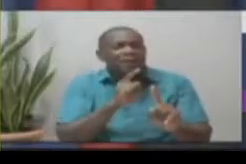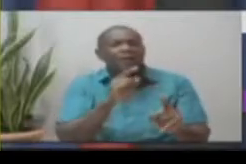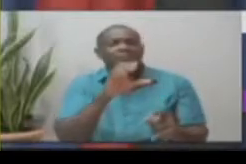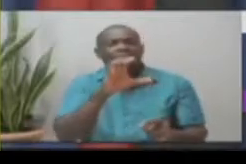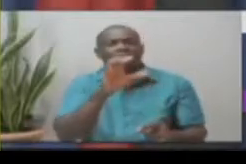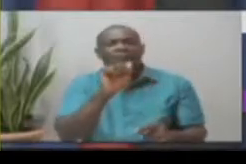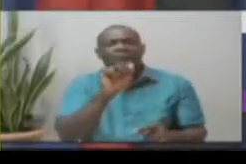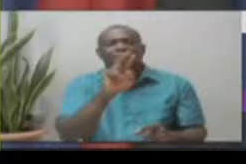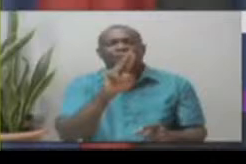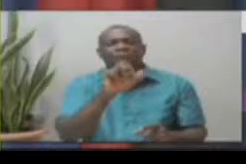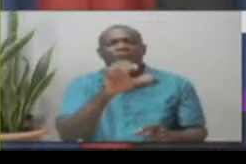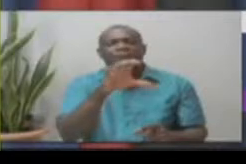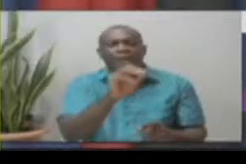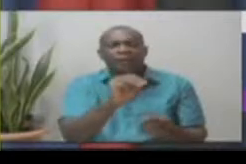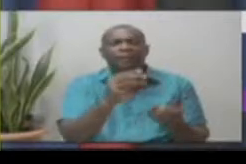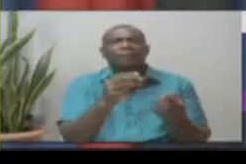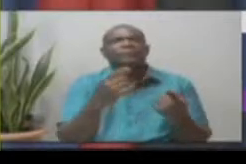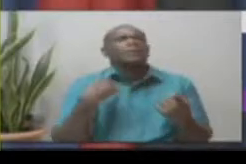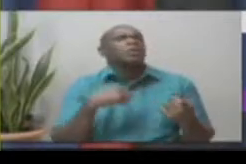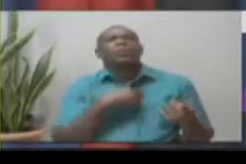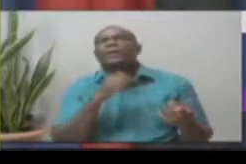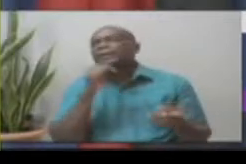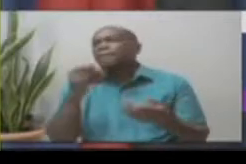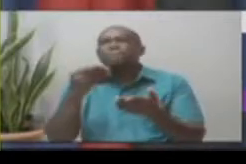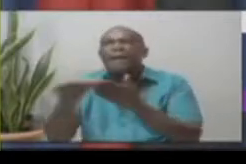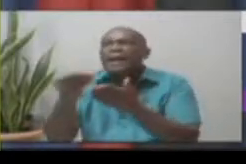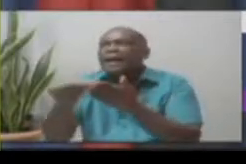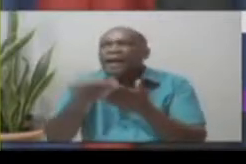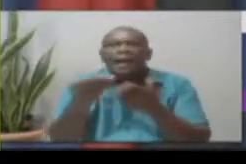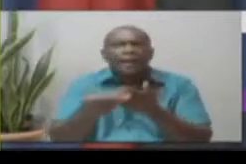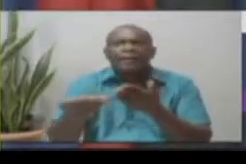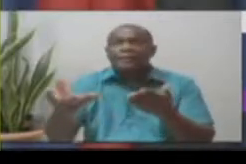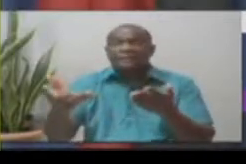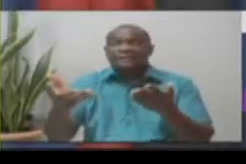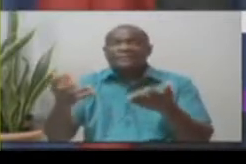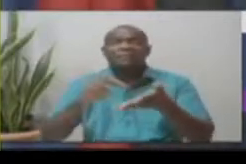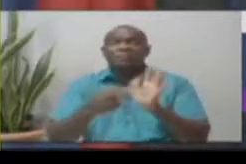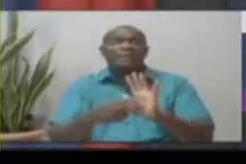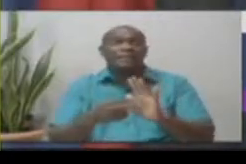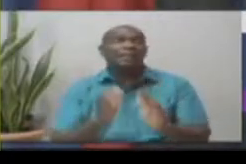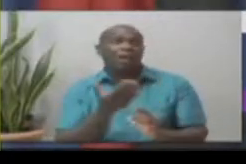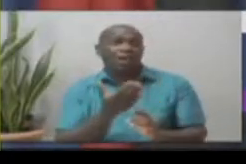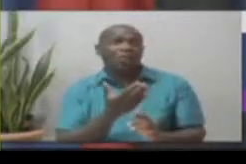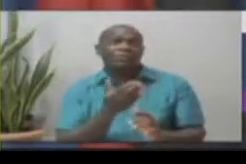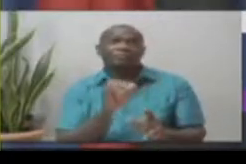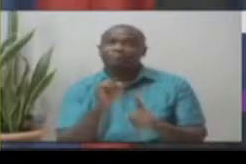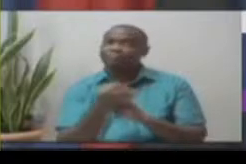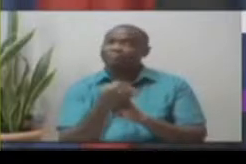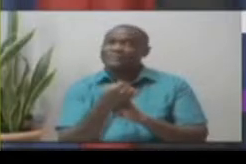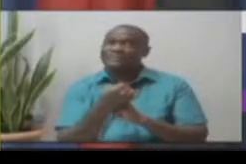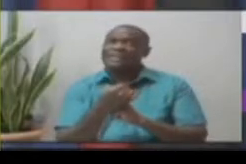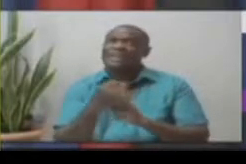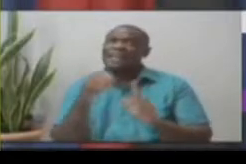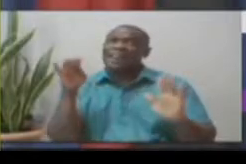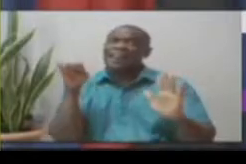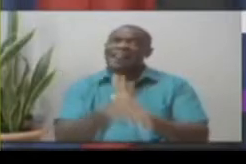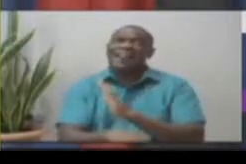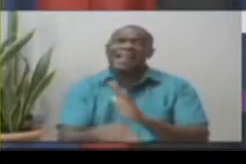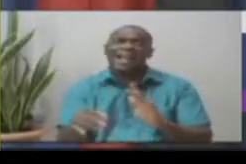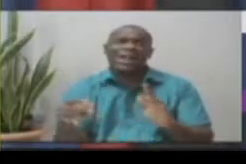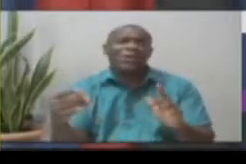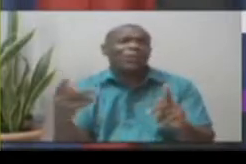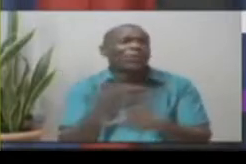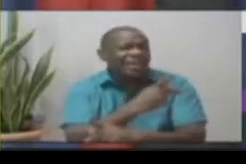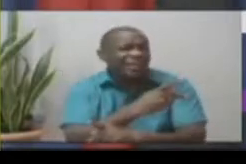no vaccines. That might sound a little difficult to absorb, but the facts are that as